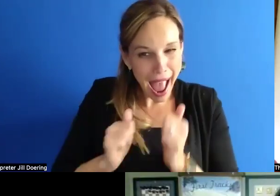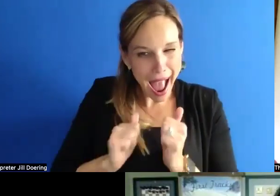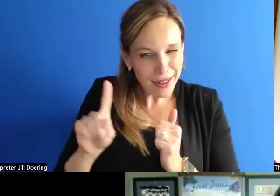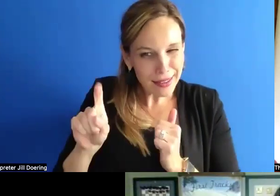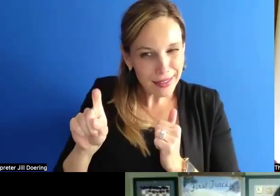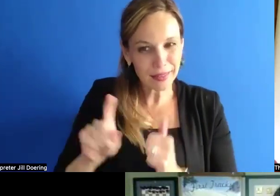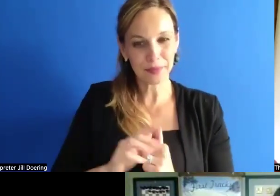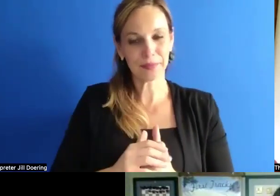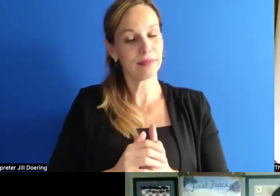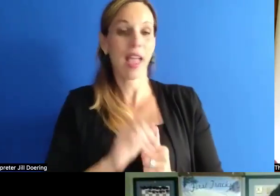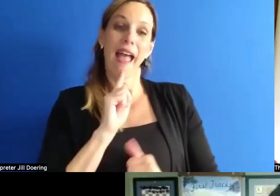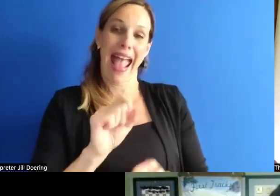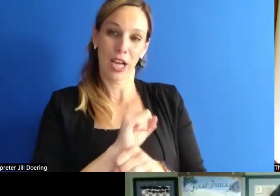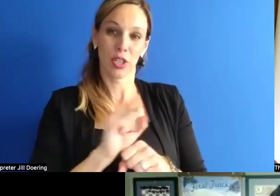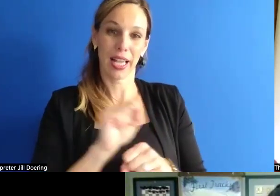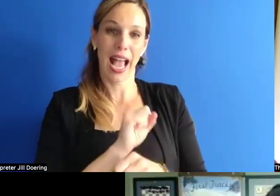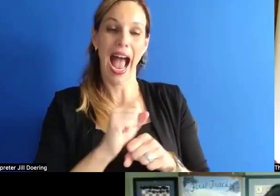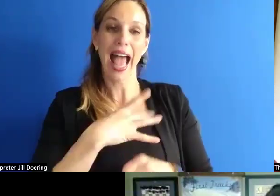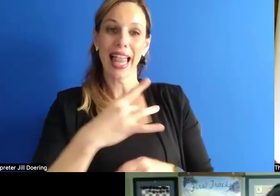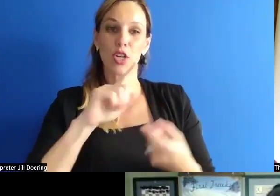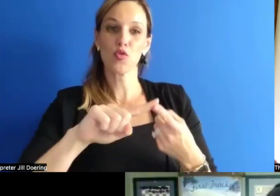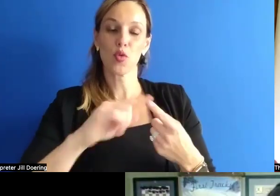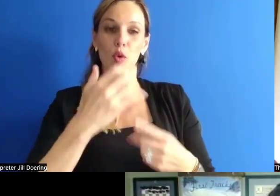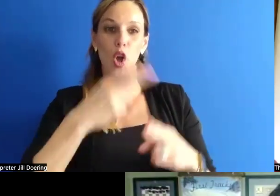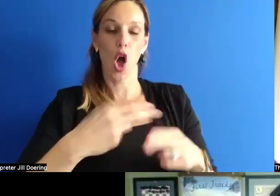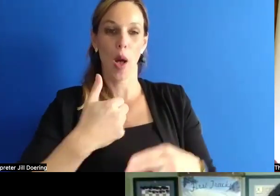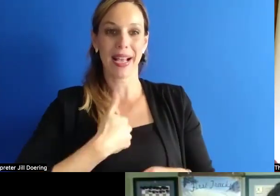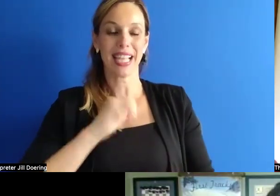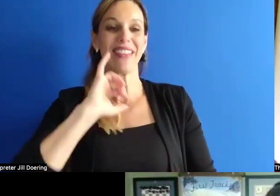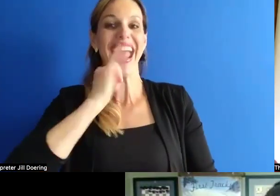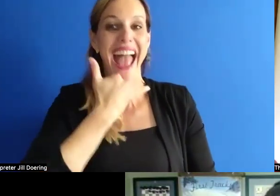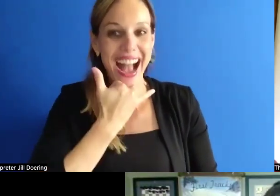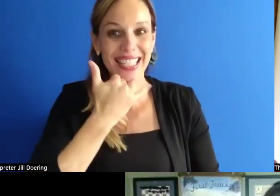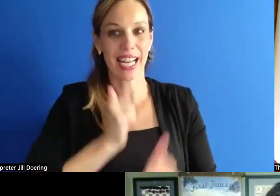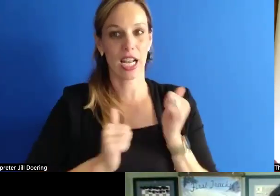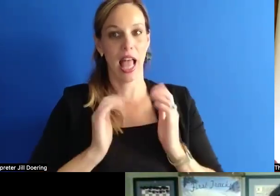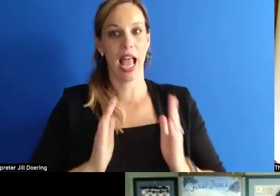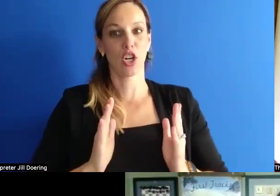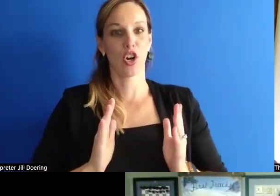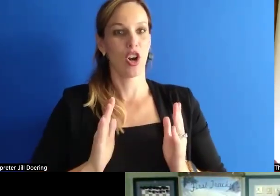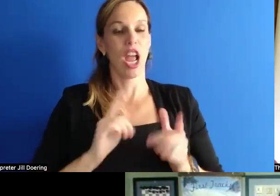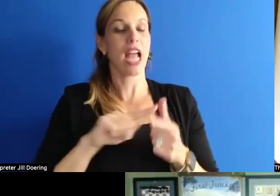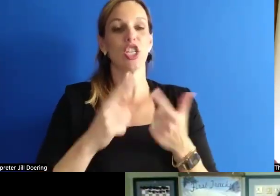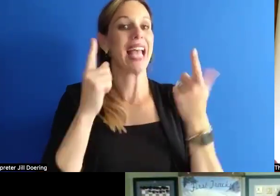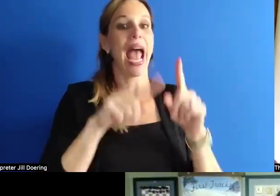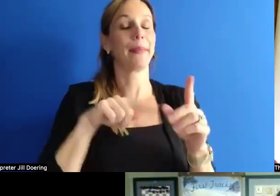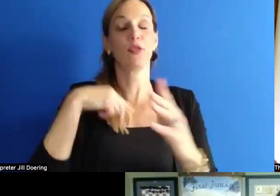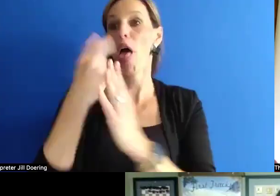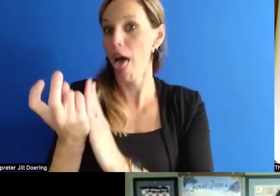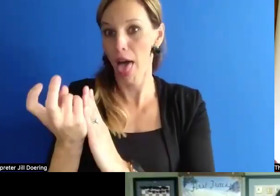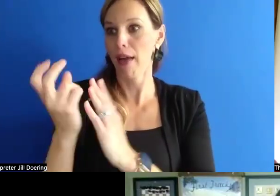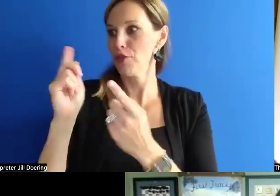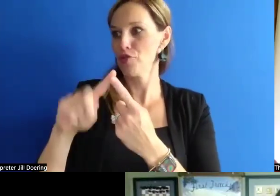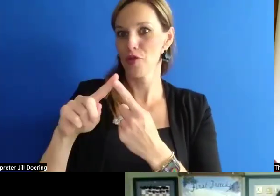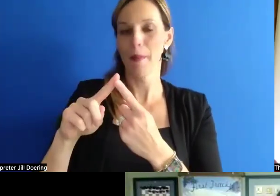Actually, I like to call myself an accidental actor because I fell into acting. My stepdad